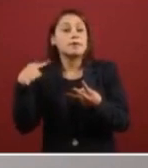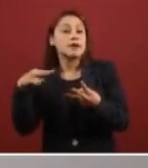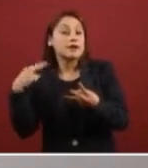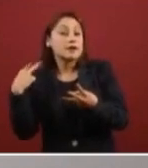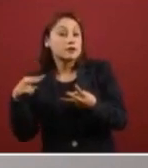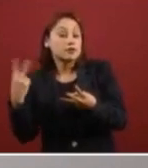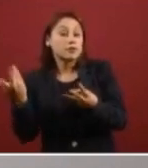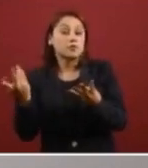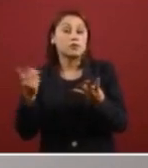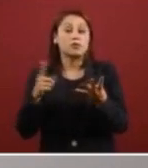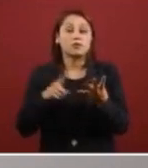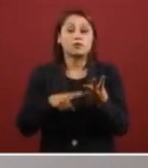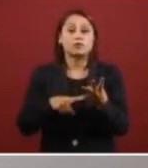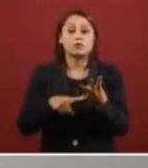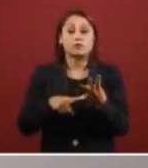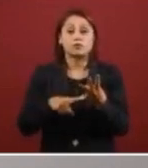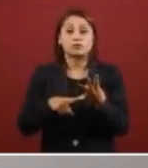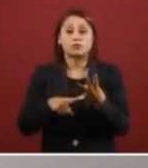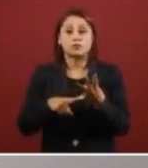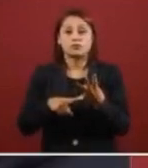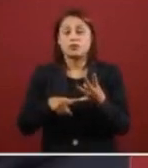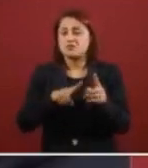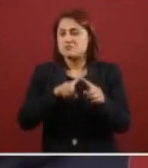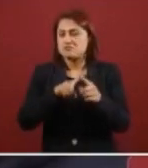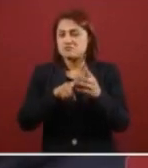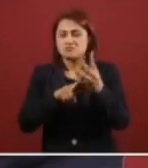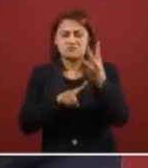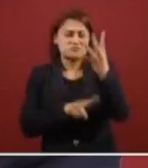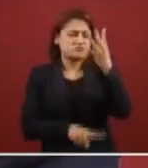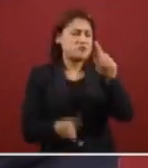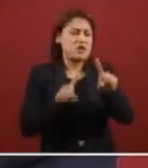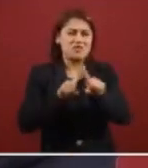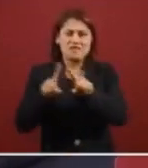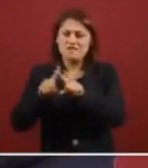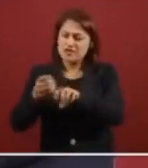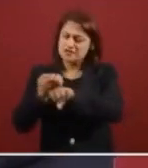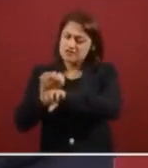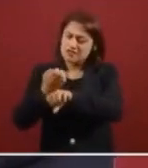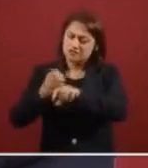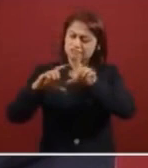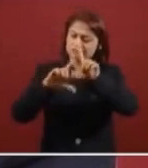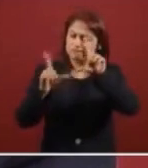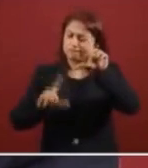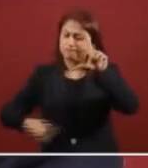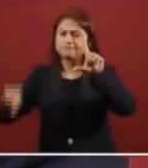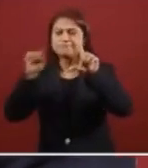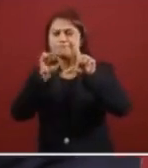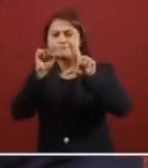or Veracruz, and many states